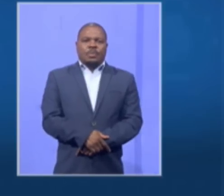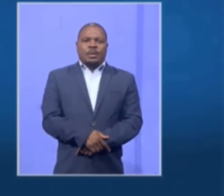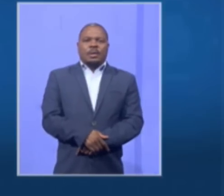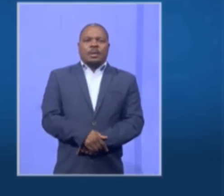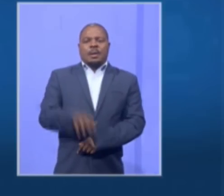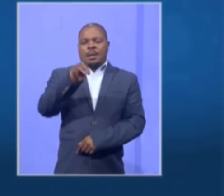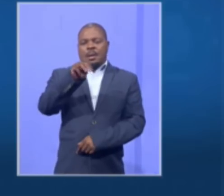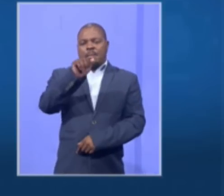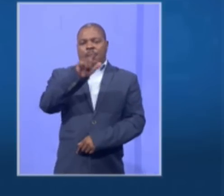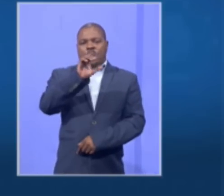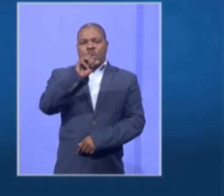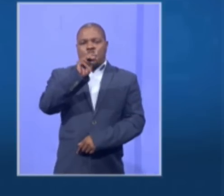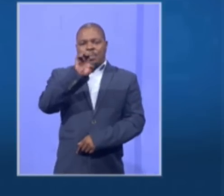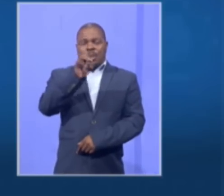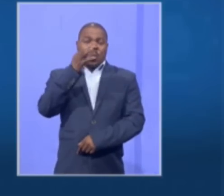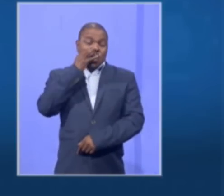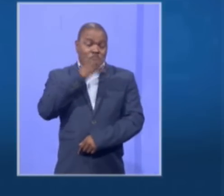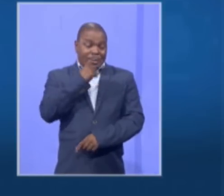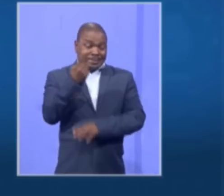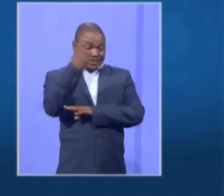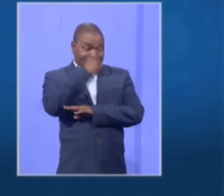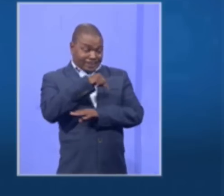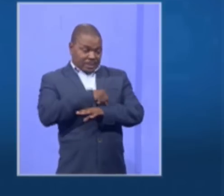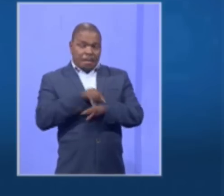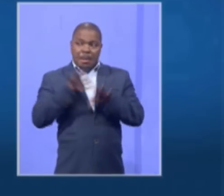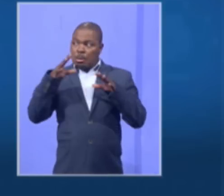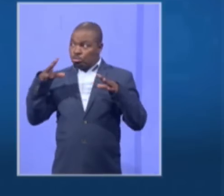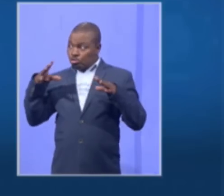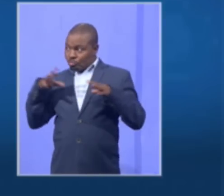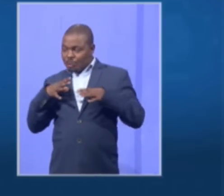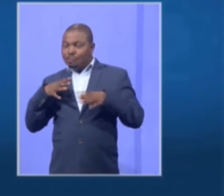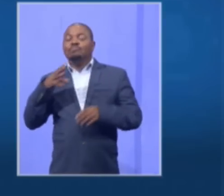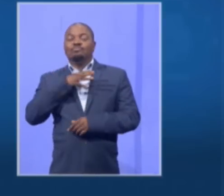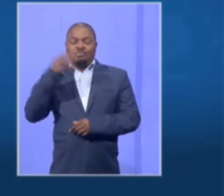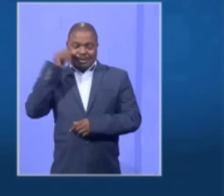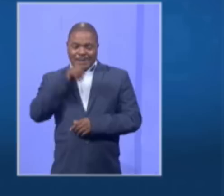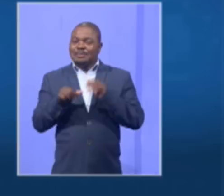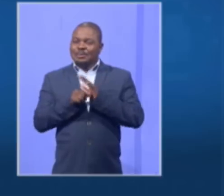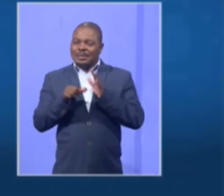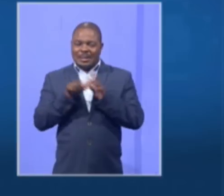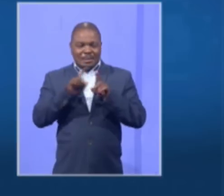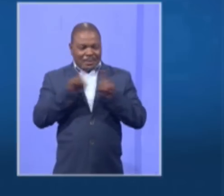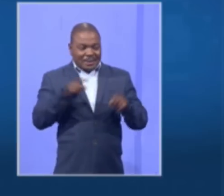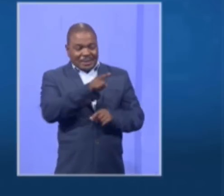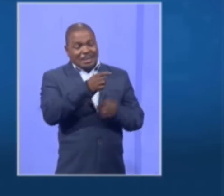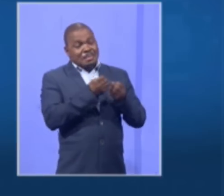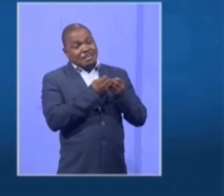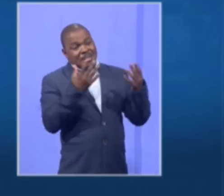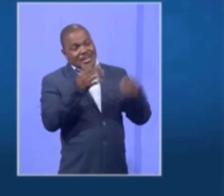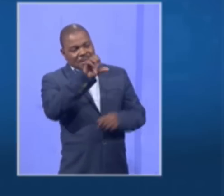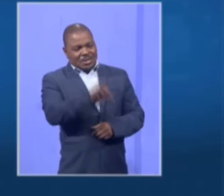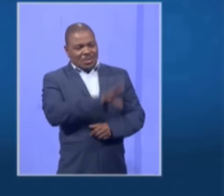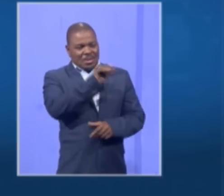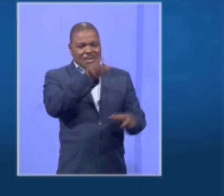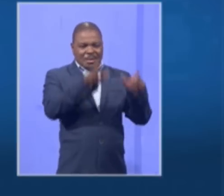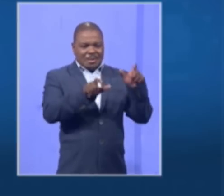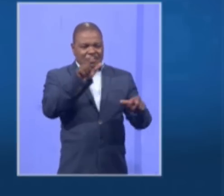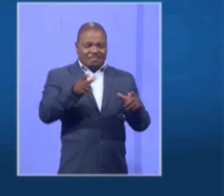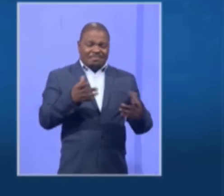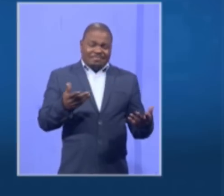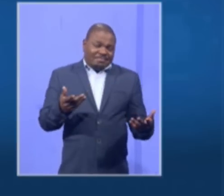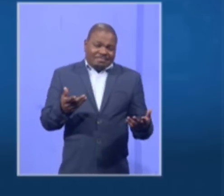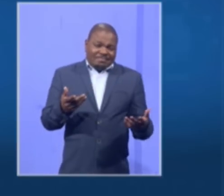Malome Ntswane o re letšatši le bolela le bao ba nago le sa bona matšatšing a lehono go maAfrika Borwa ka kakaretšo ntle le